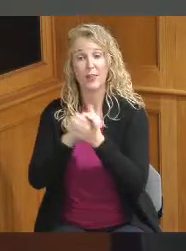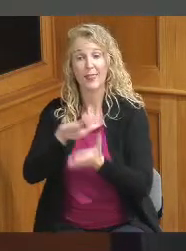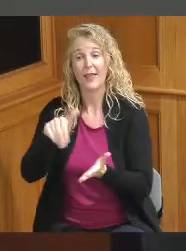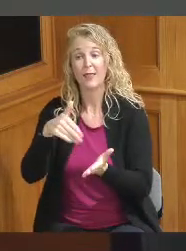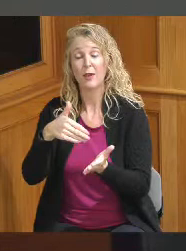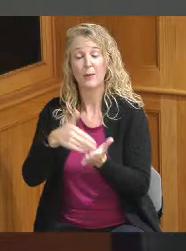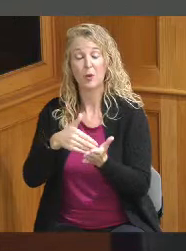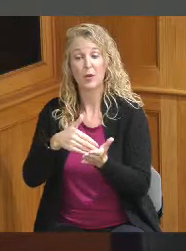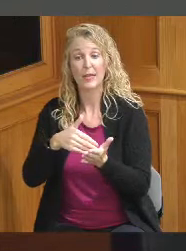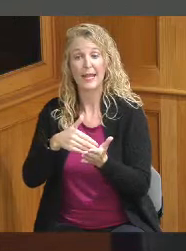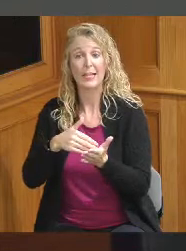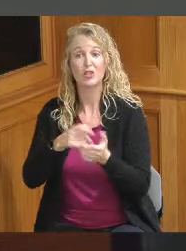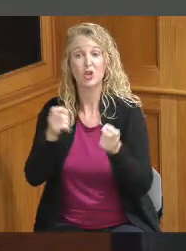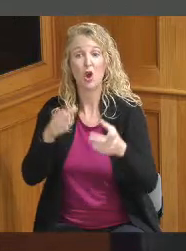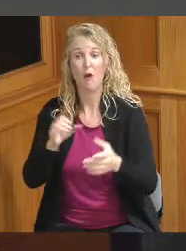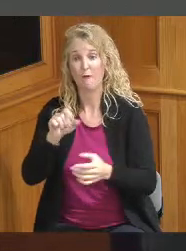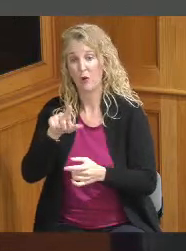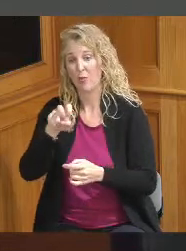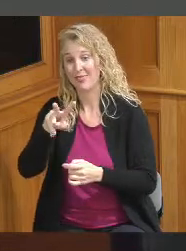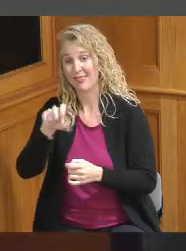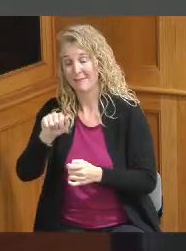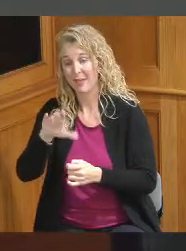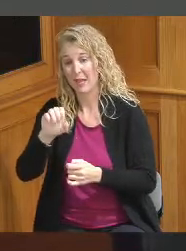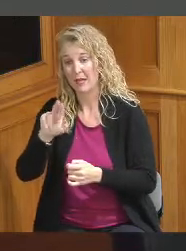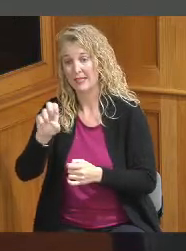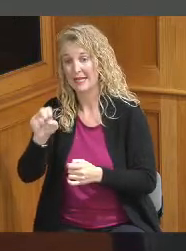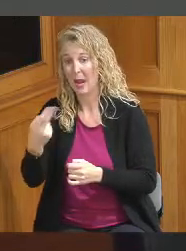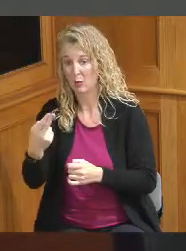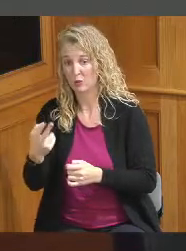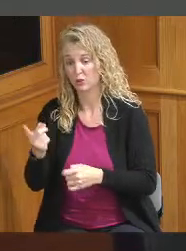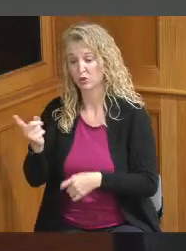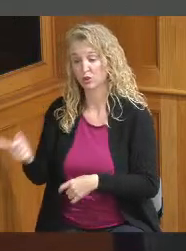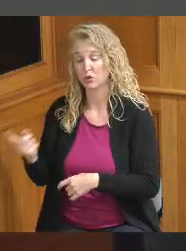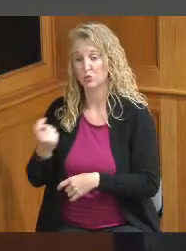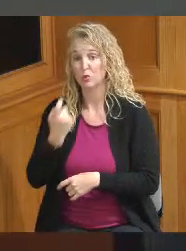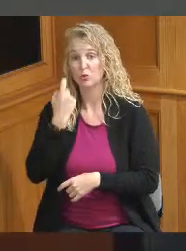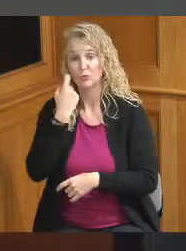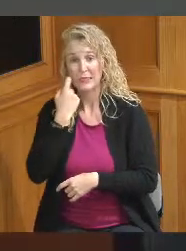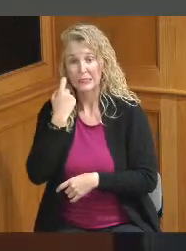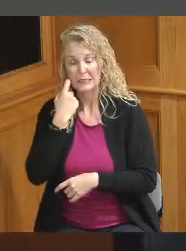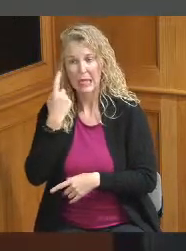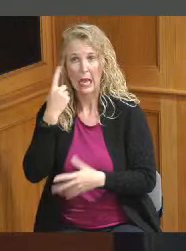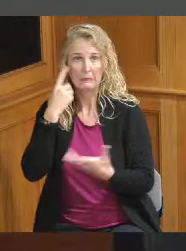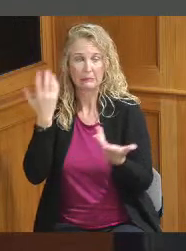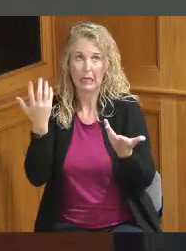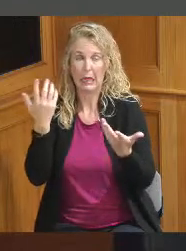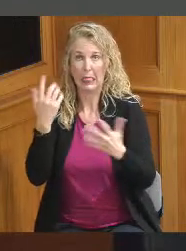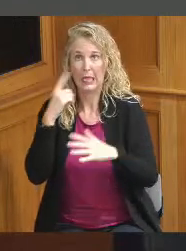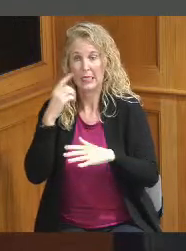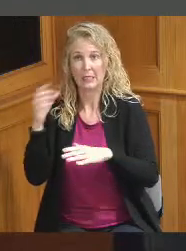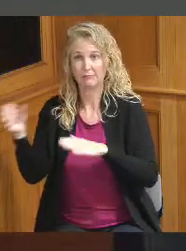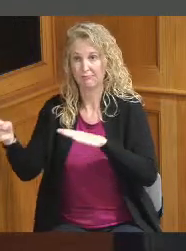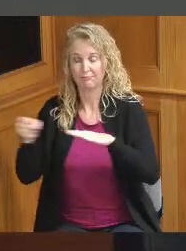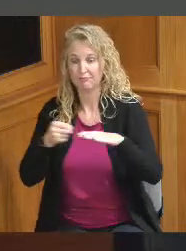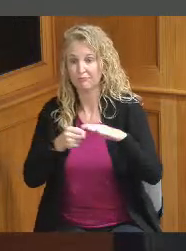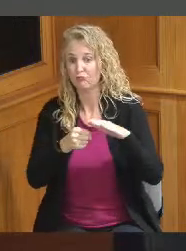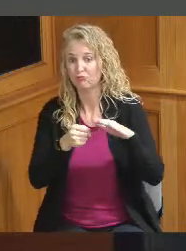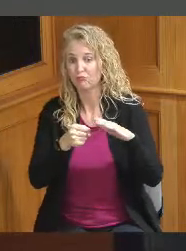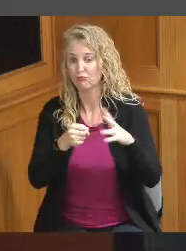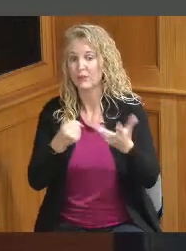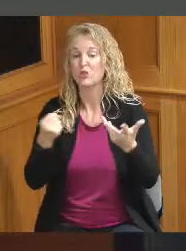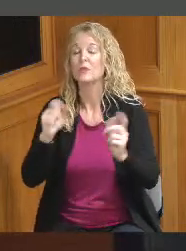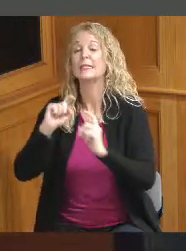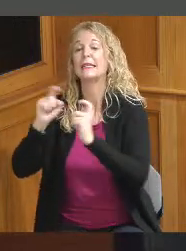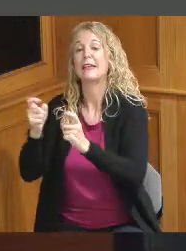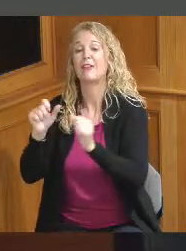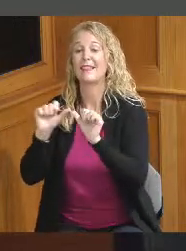Communications Officer Olivia Couch. She was recently, I guess, inducted or provided with the